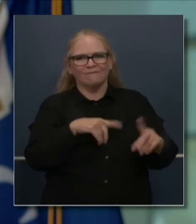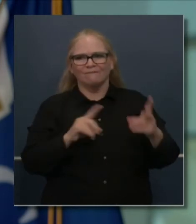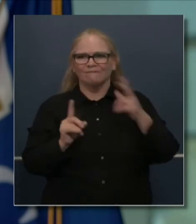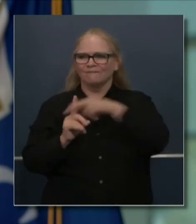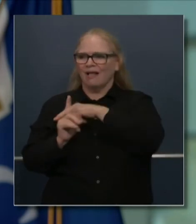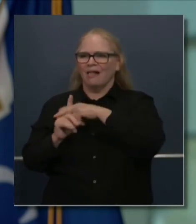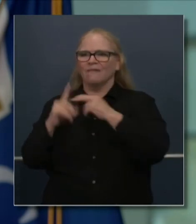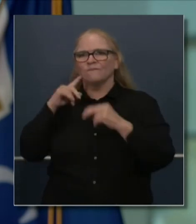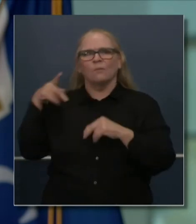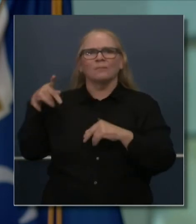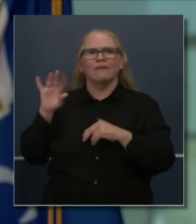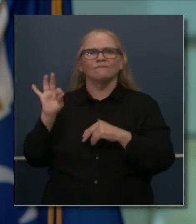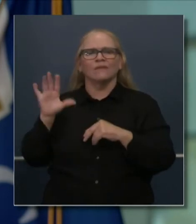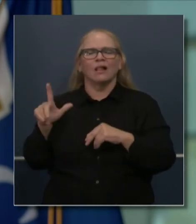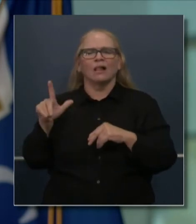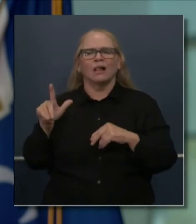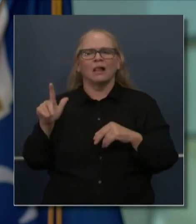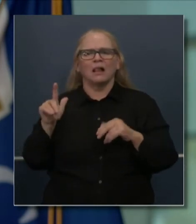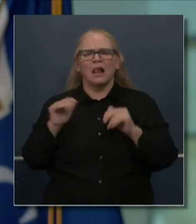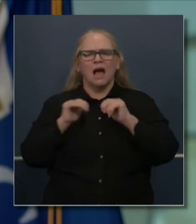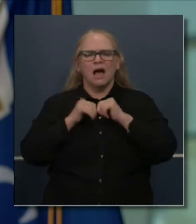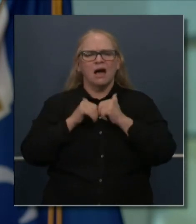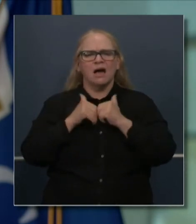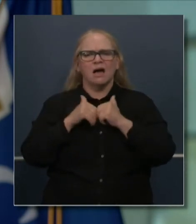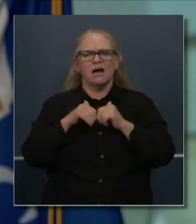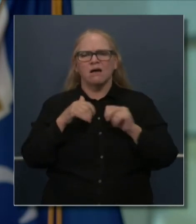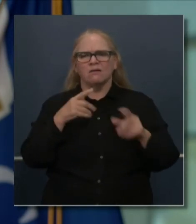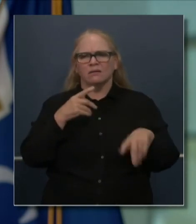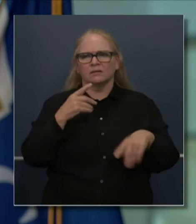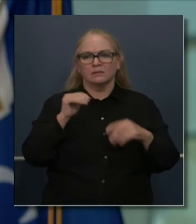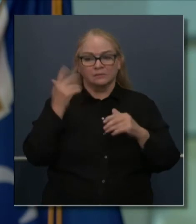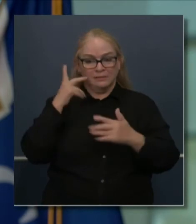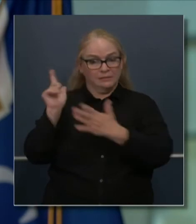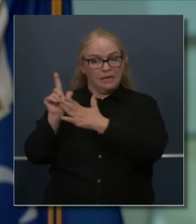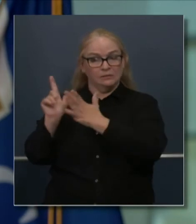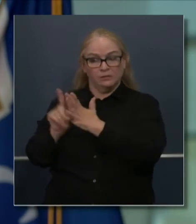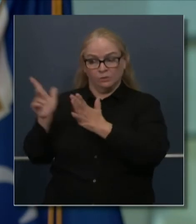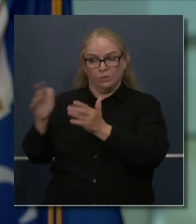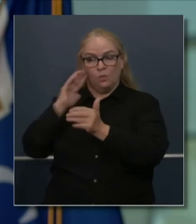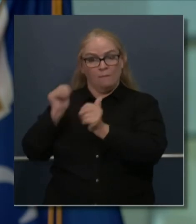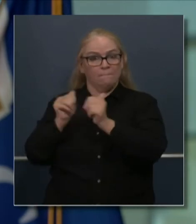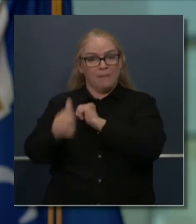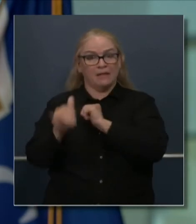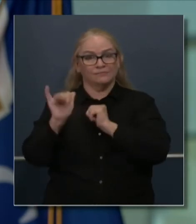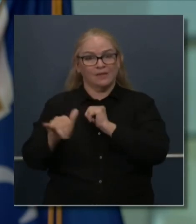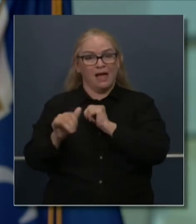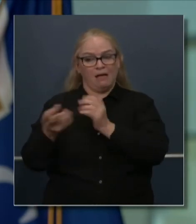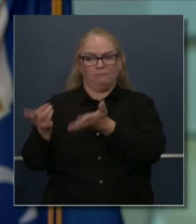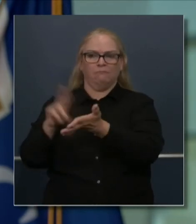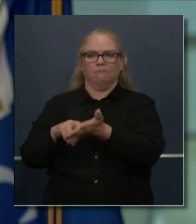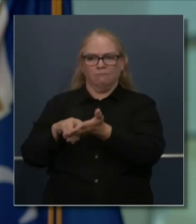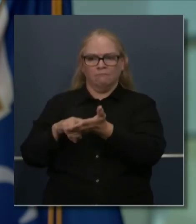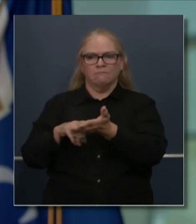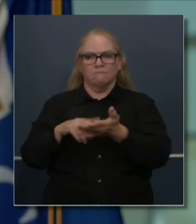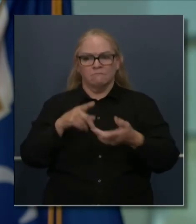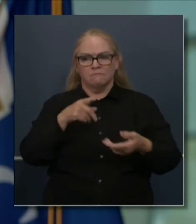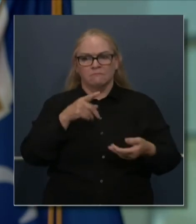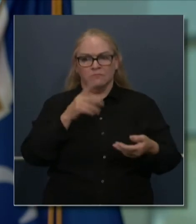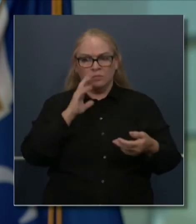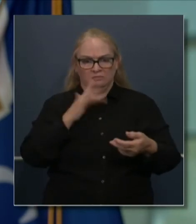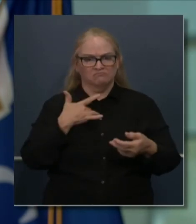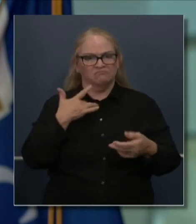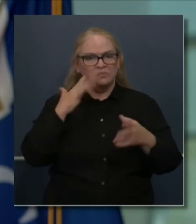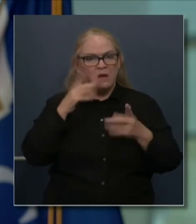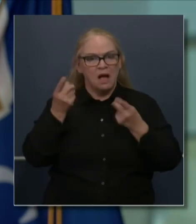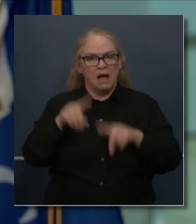just wondering if you see any challenges in getting this passed in the next 2 weeks. And given the emphasis you put on the issue, what are you doing to ensure